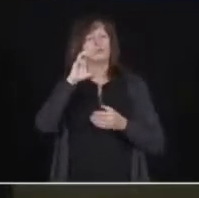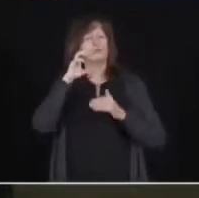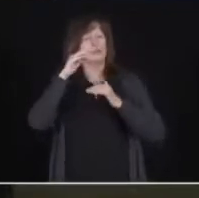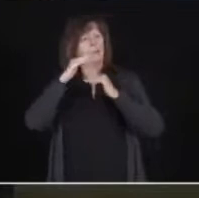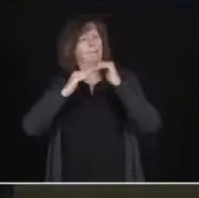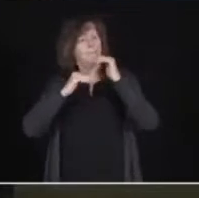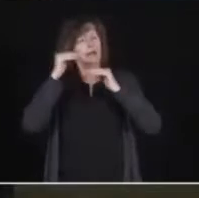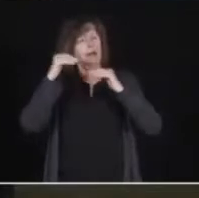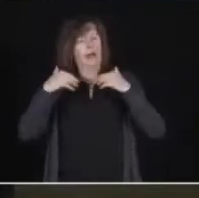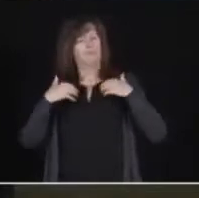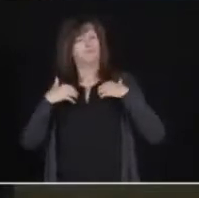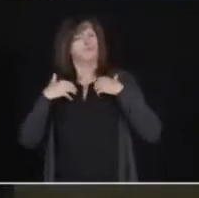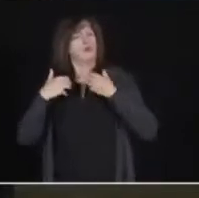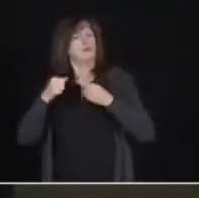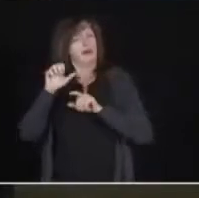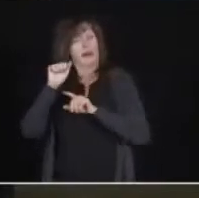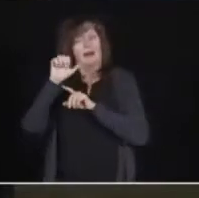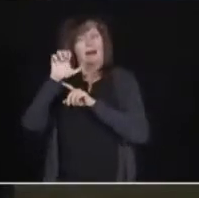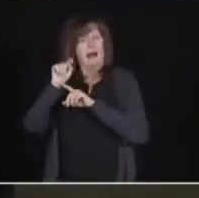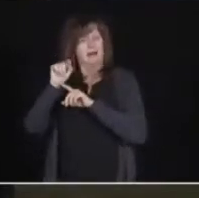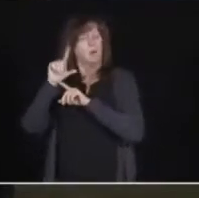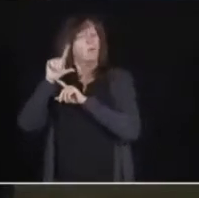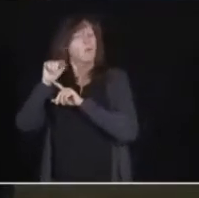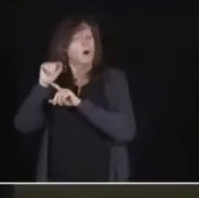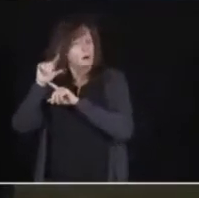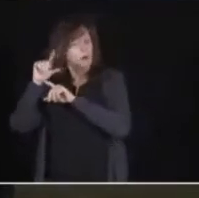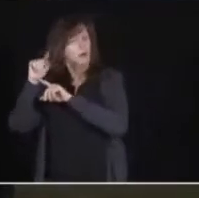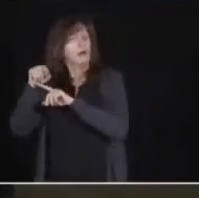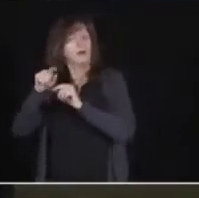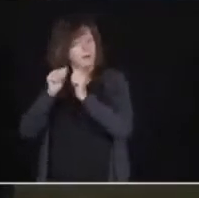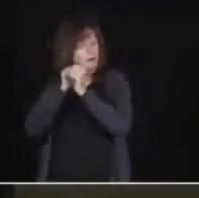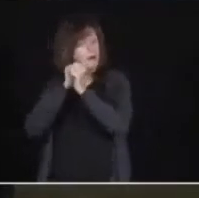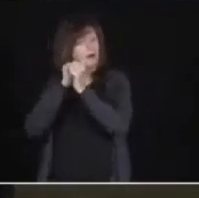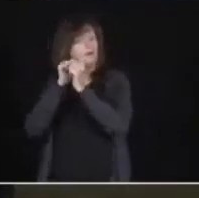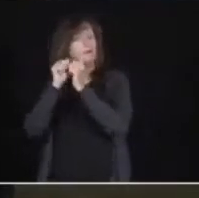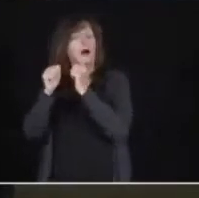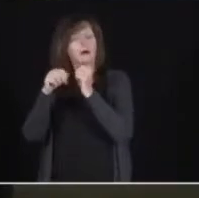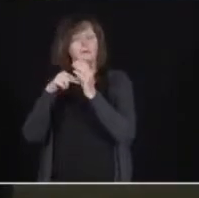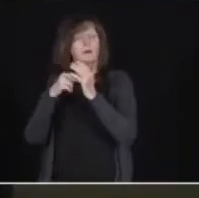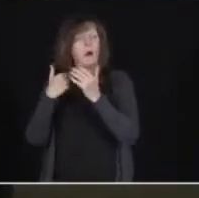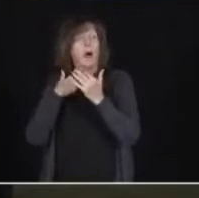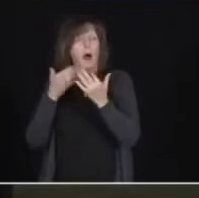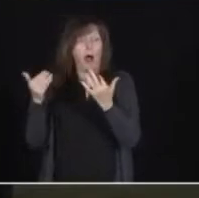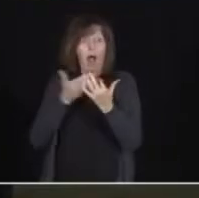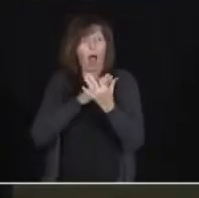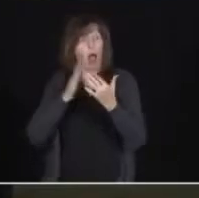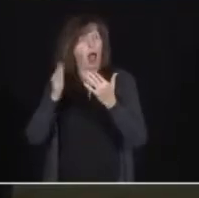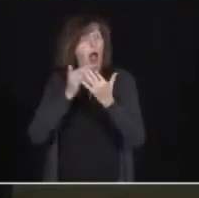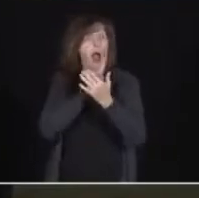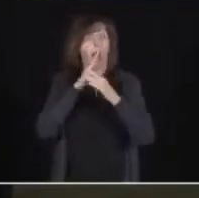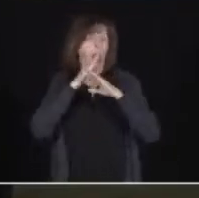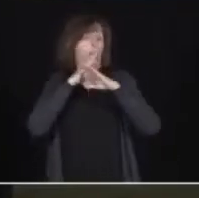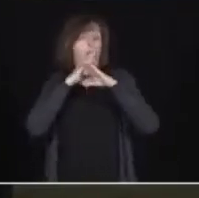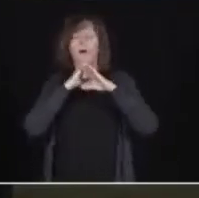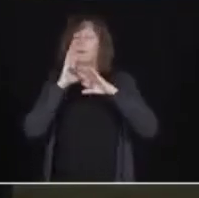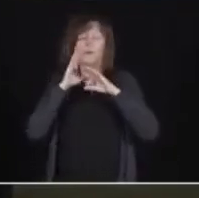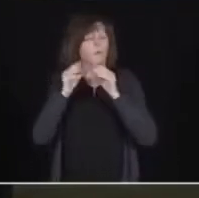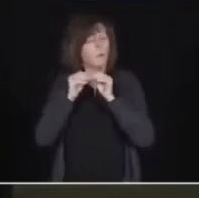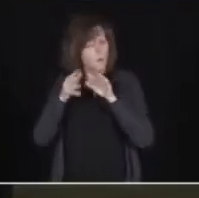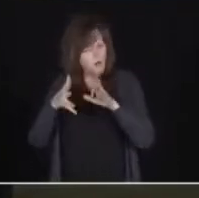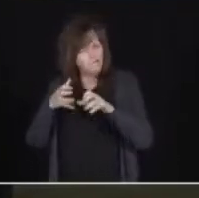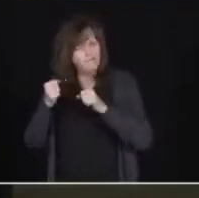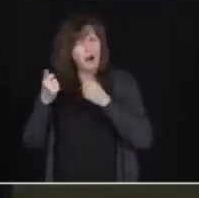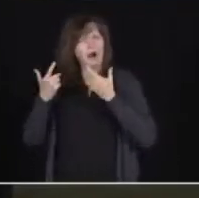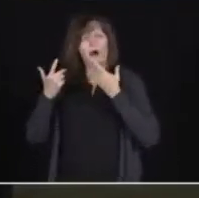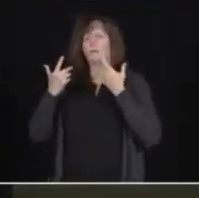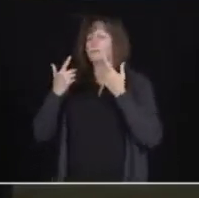will cut red tape and remove barriers in the planning, design, and construction processes for major infrastructure projects.